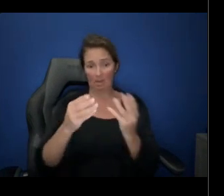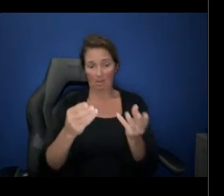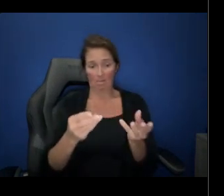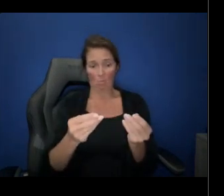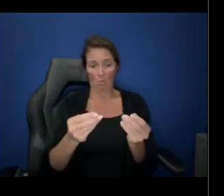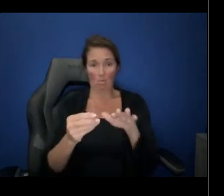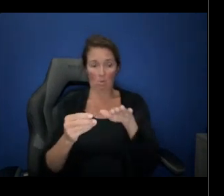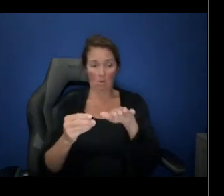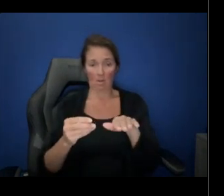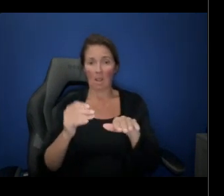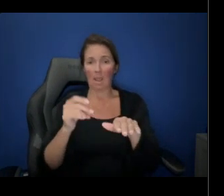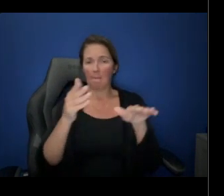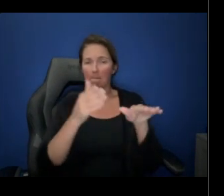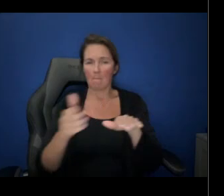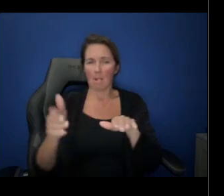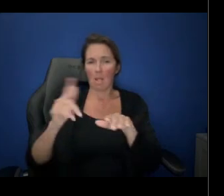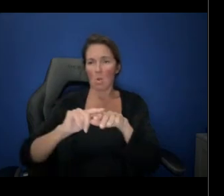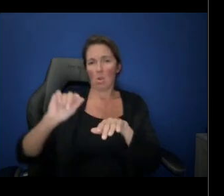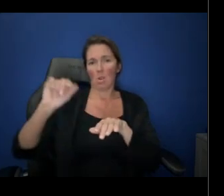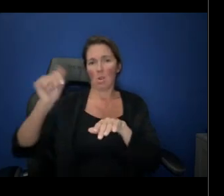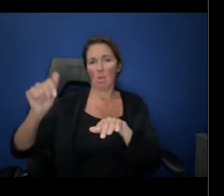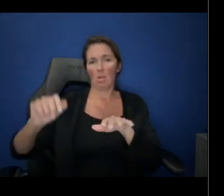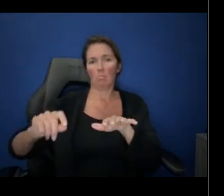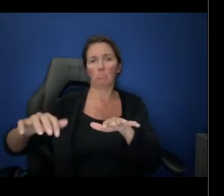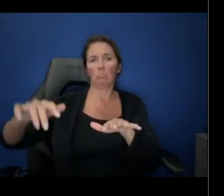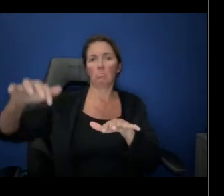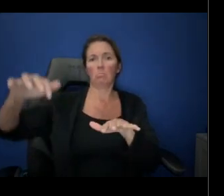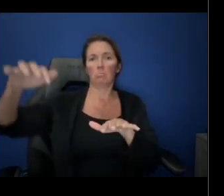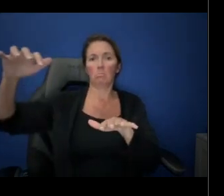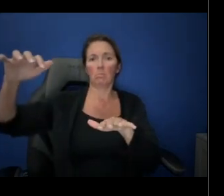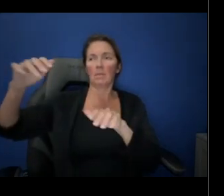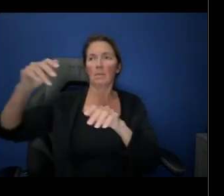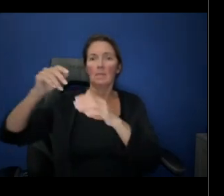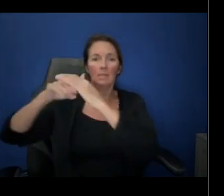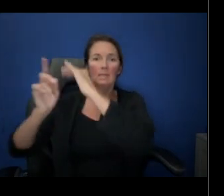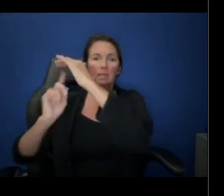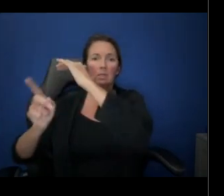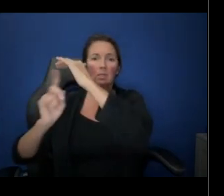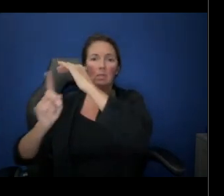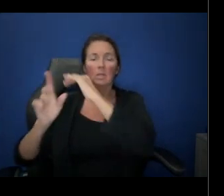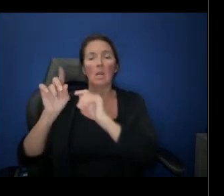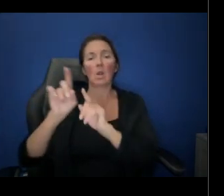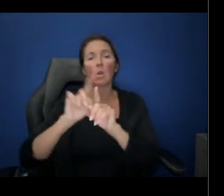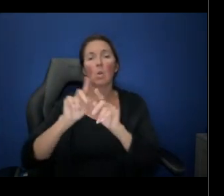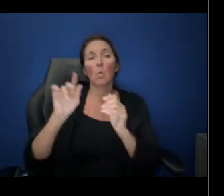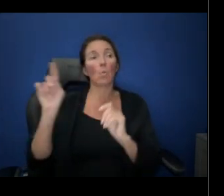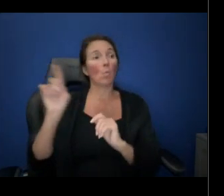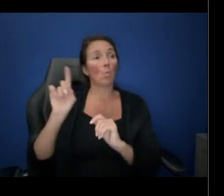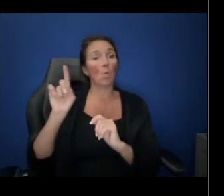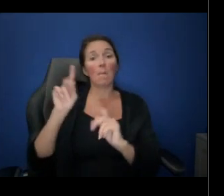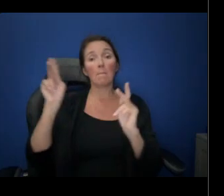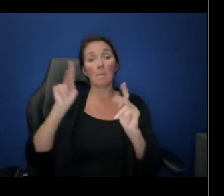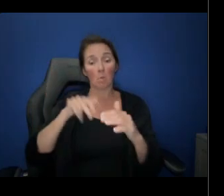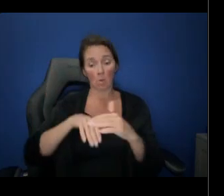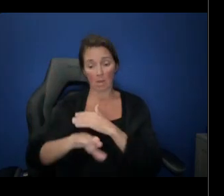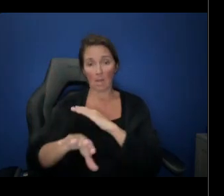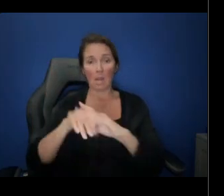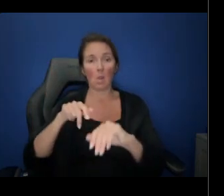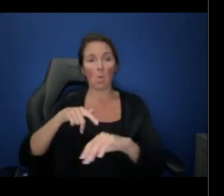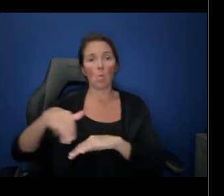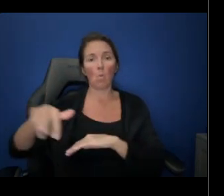and planned site building entrances and pedestrian arrival points.